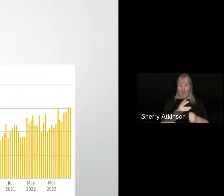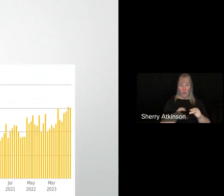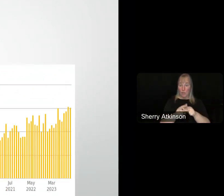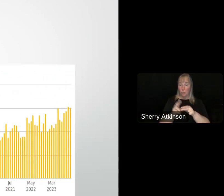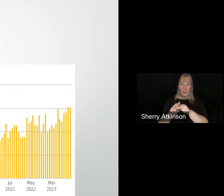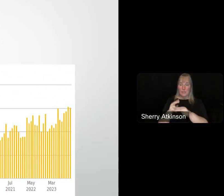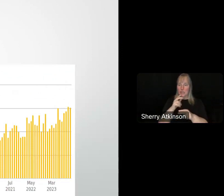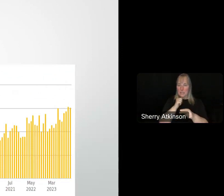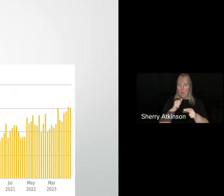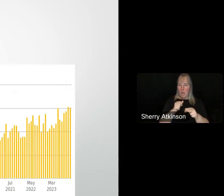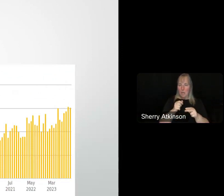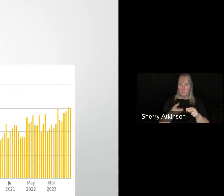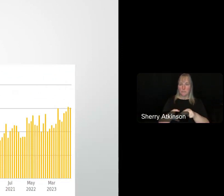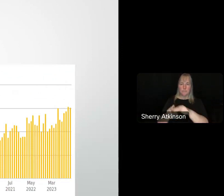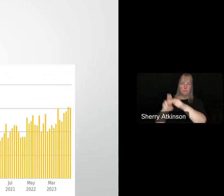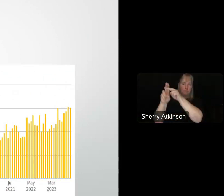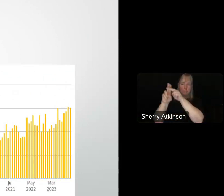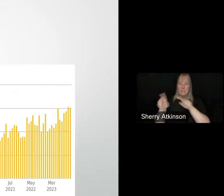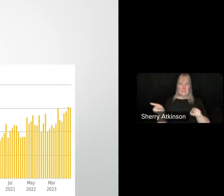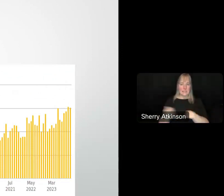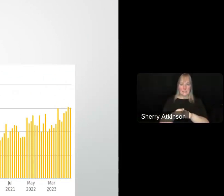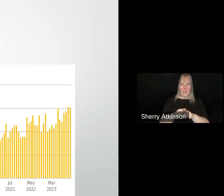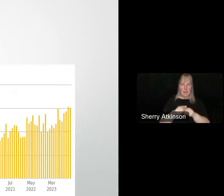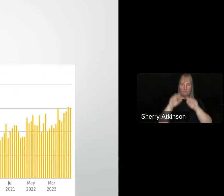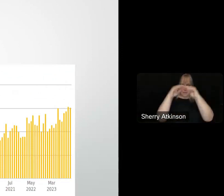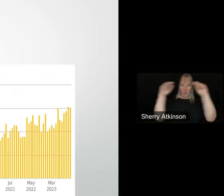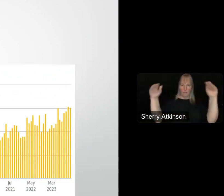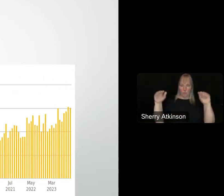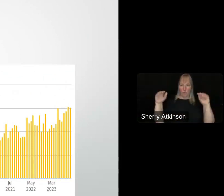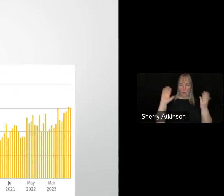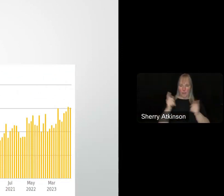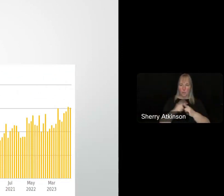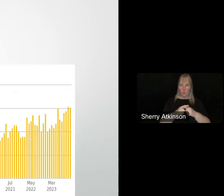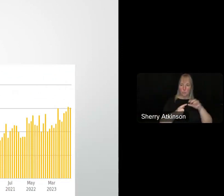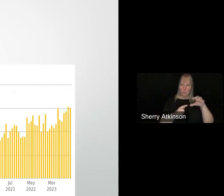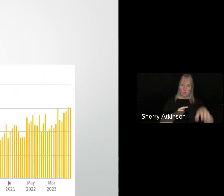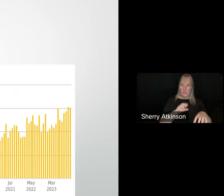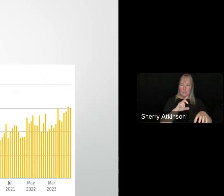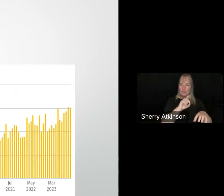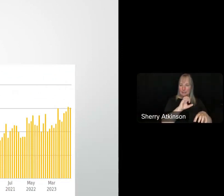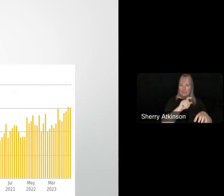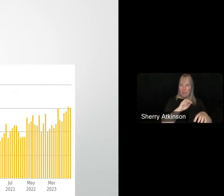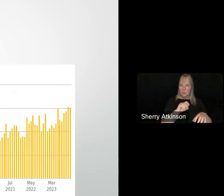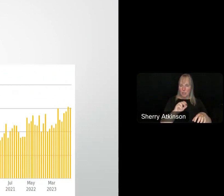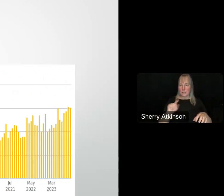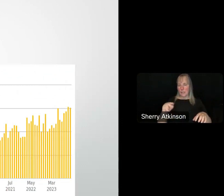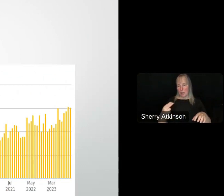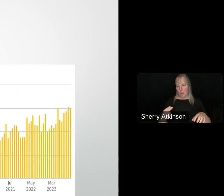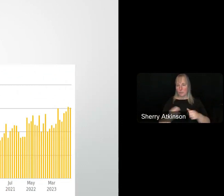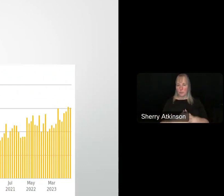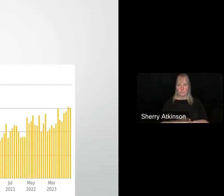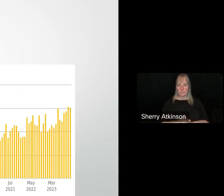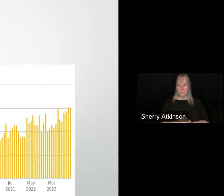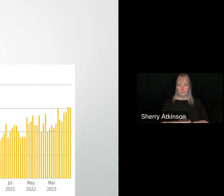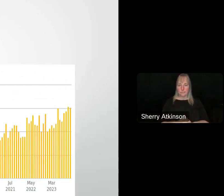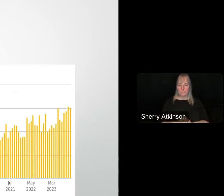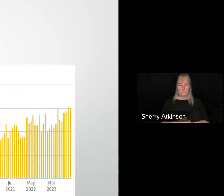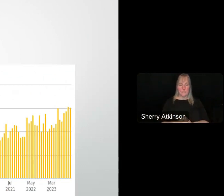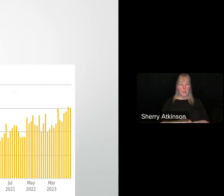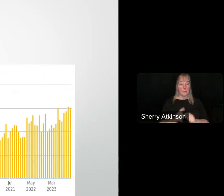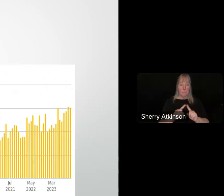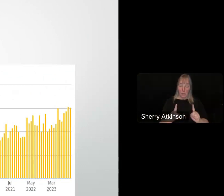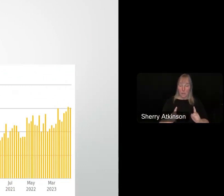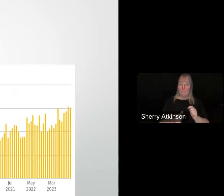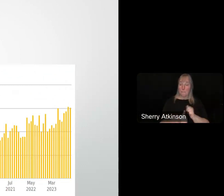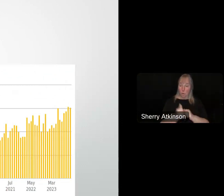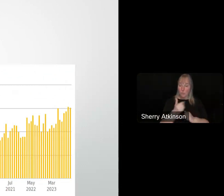paced at the same level as the detached and the attached homes, the townhomes right now. But